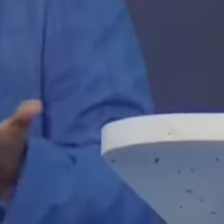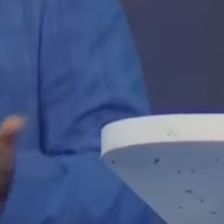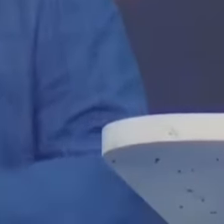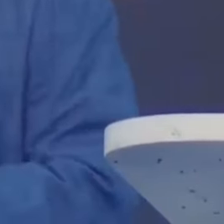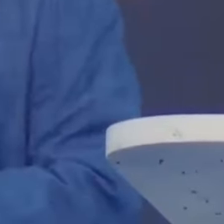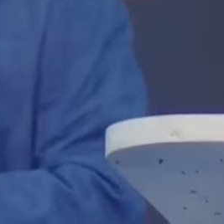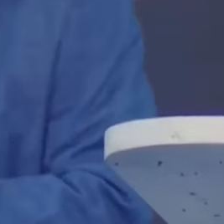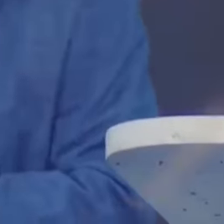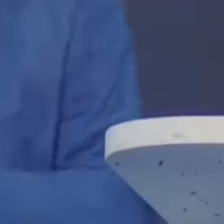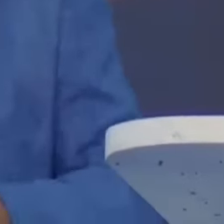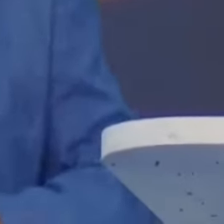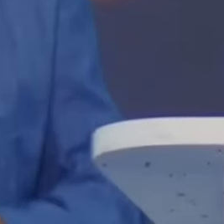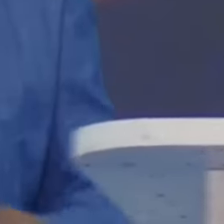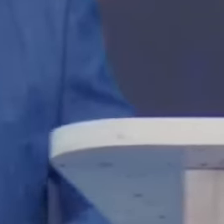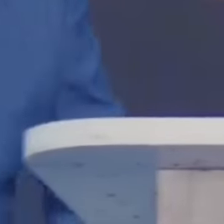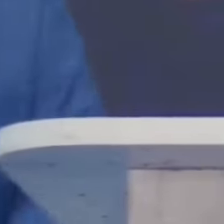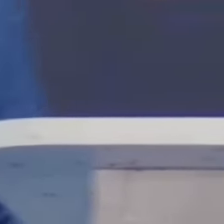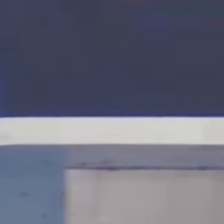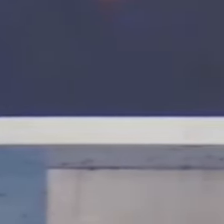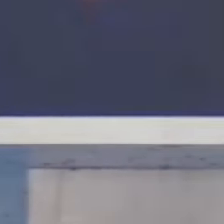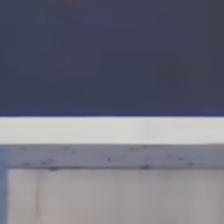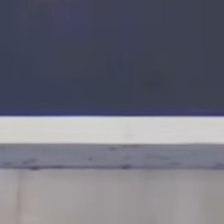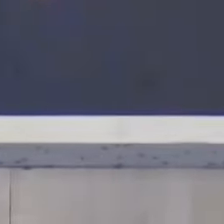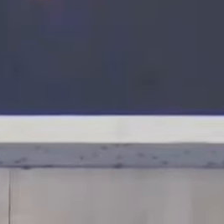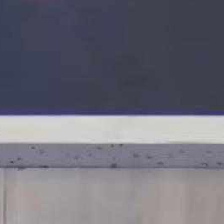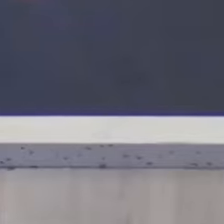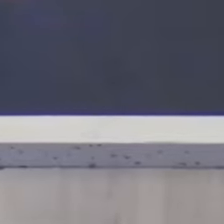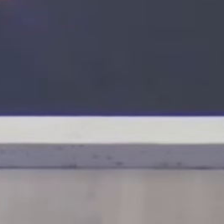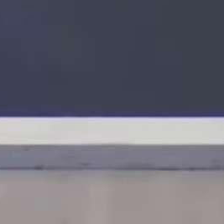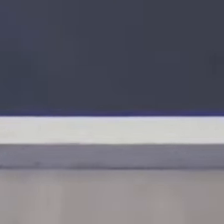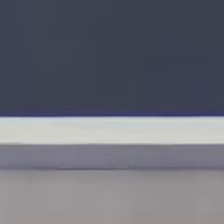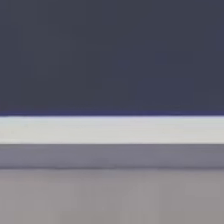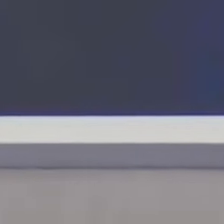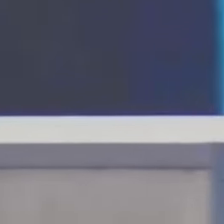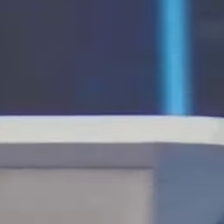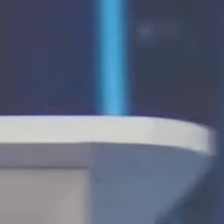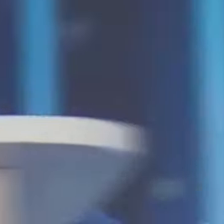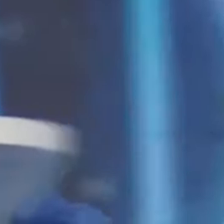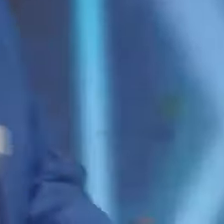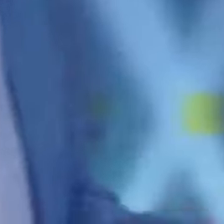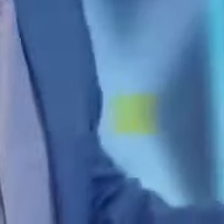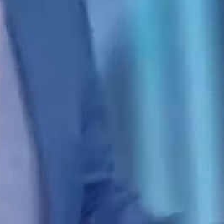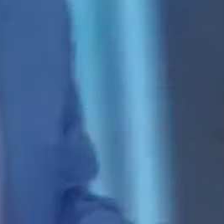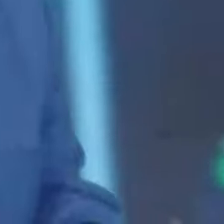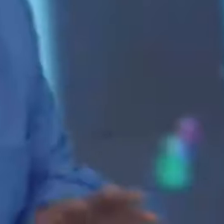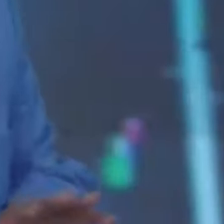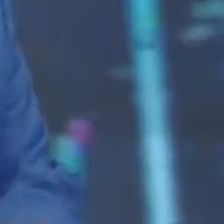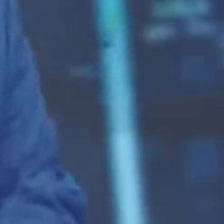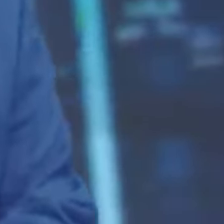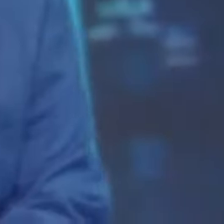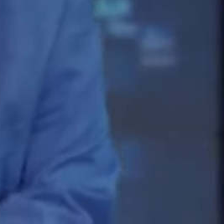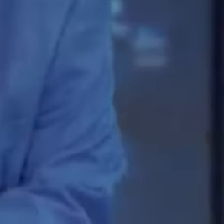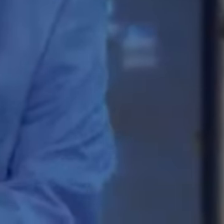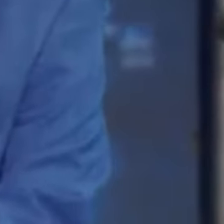a sister for glory. The willingness, Lord, whatever it will take and whatever I need to give up and